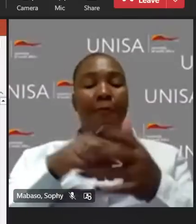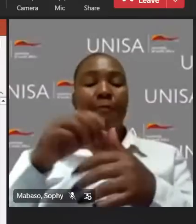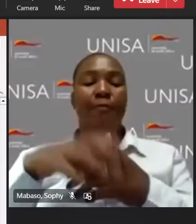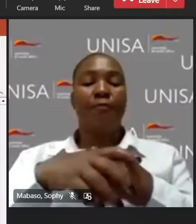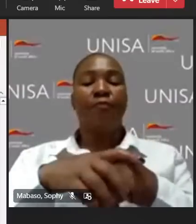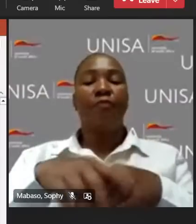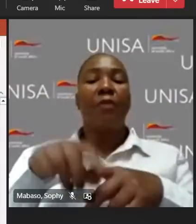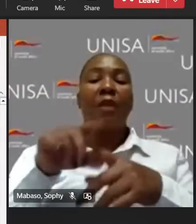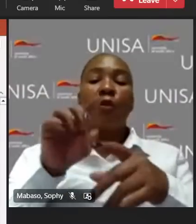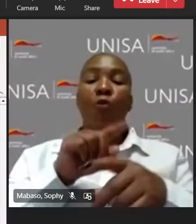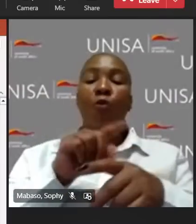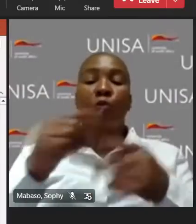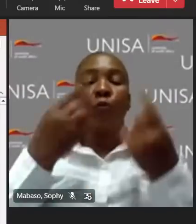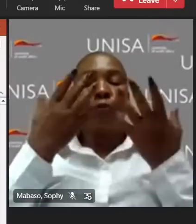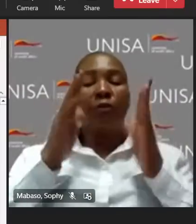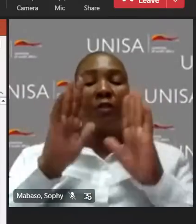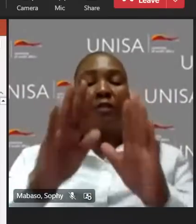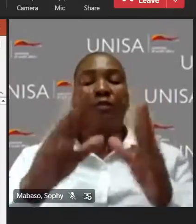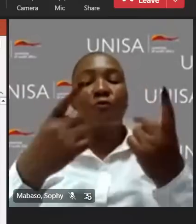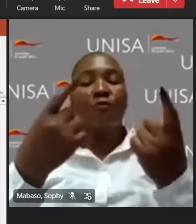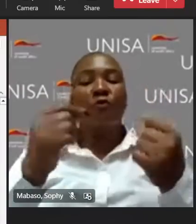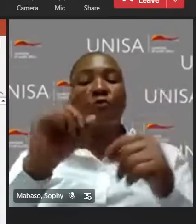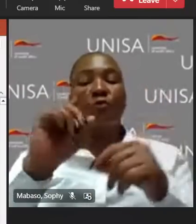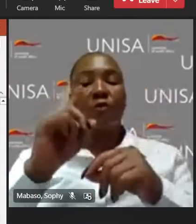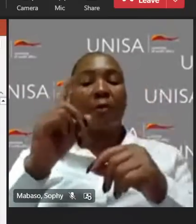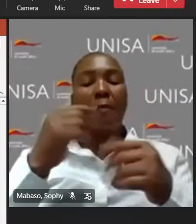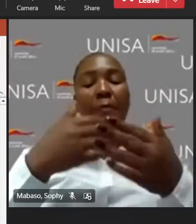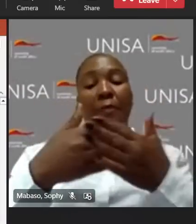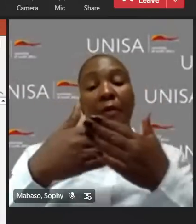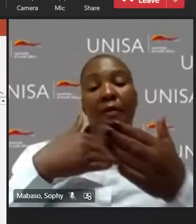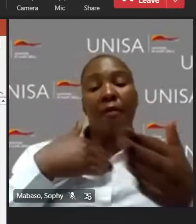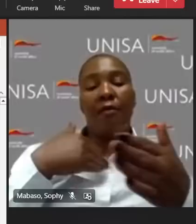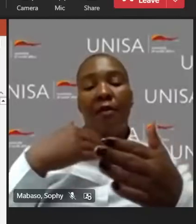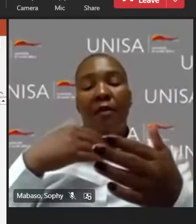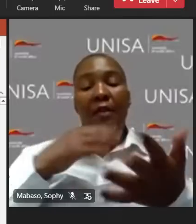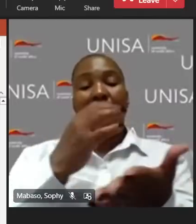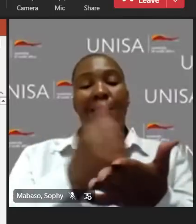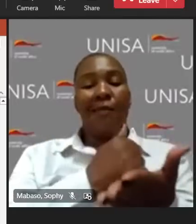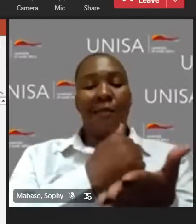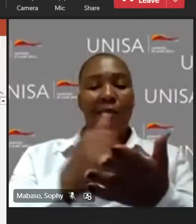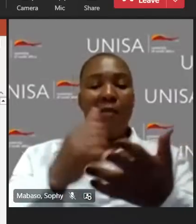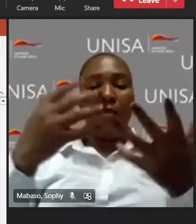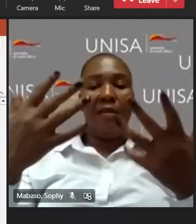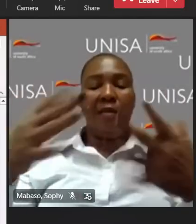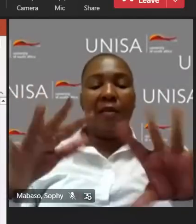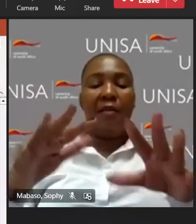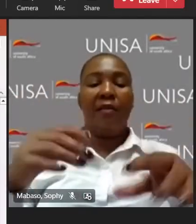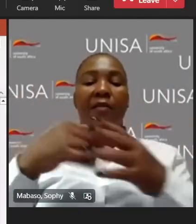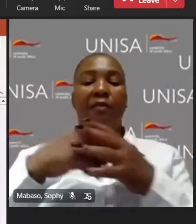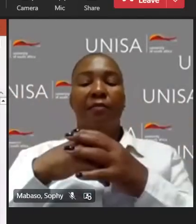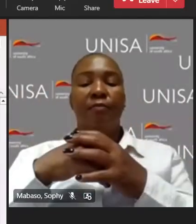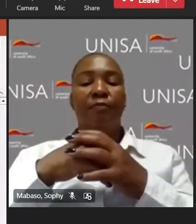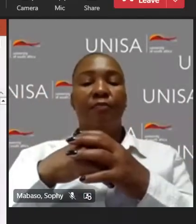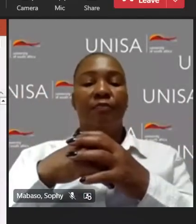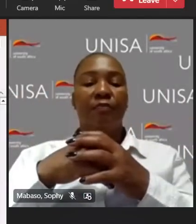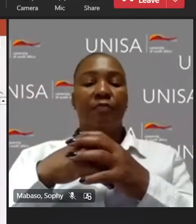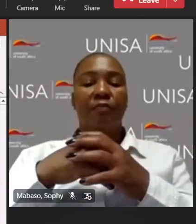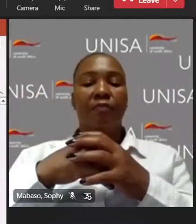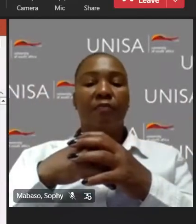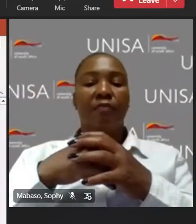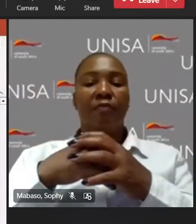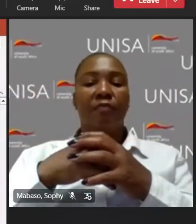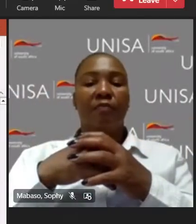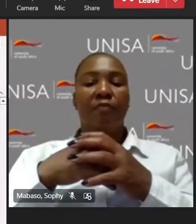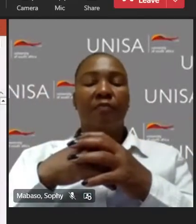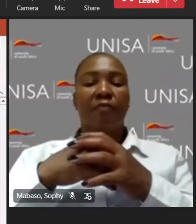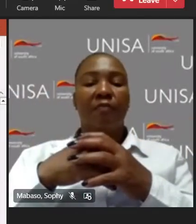Those students who previously registered under AOD and